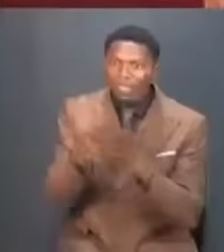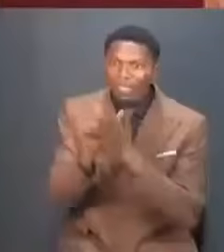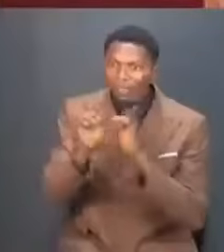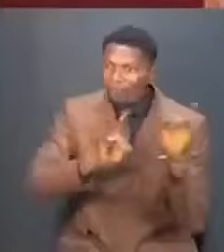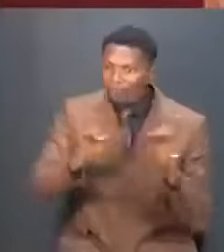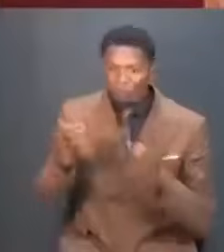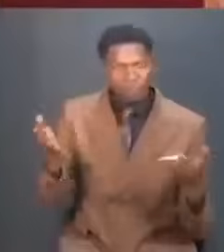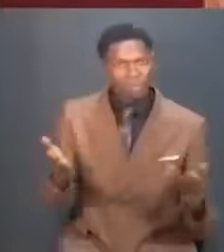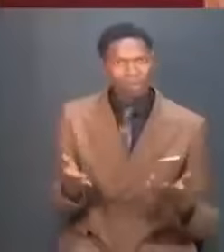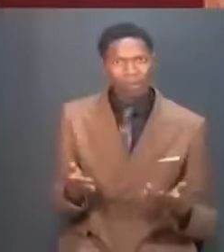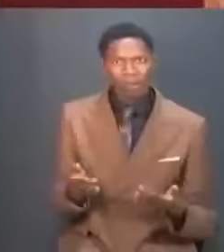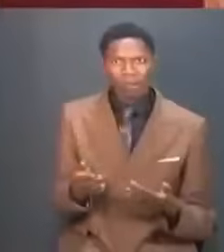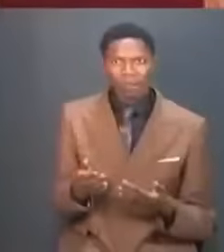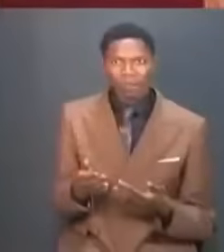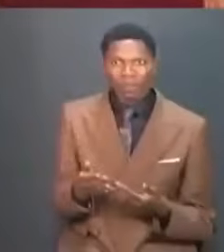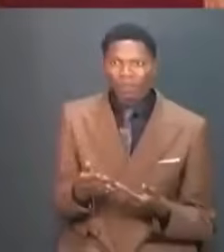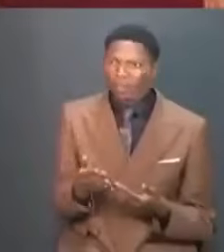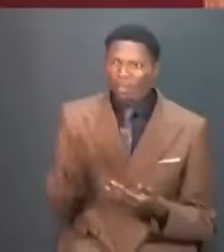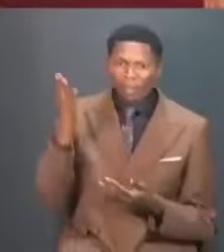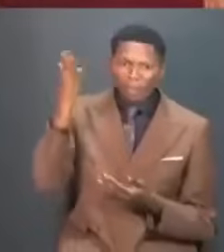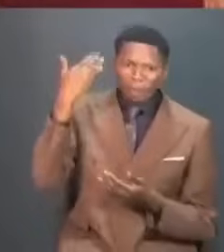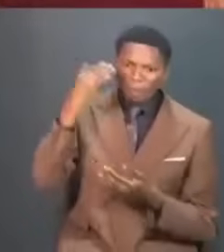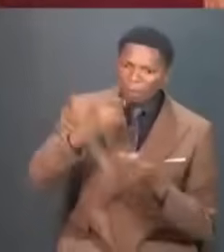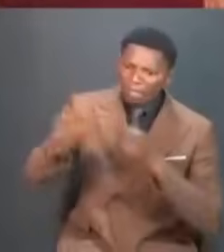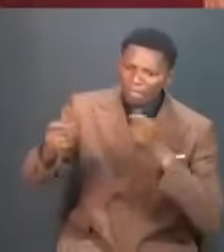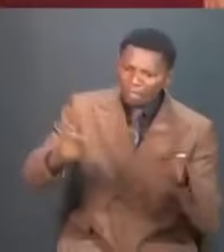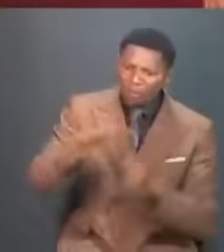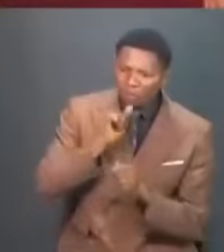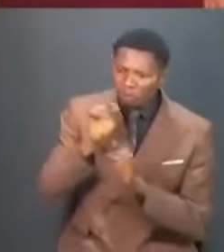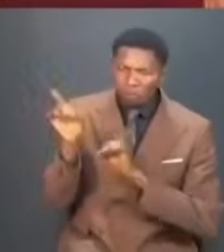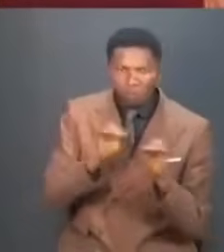never done during your time. It never happened.